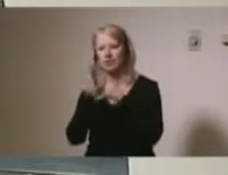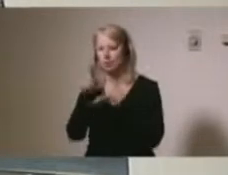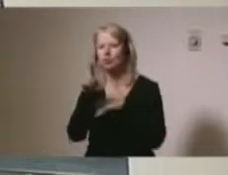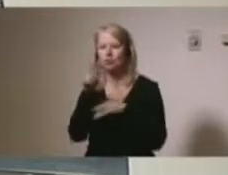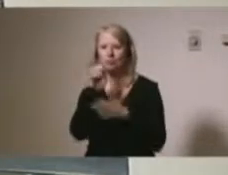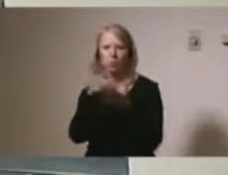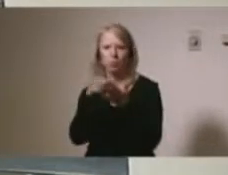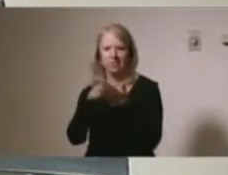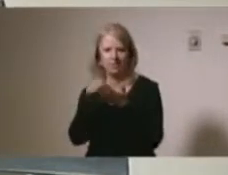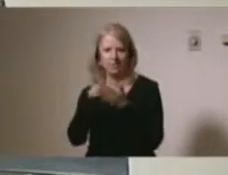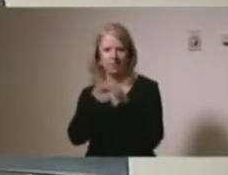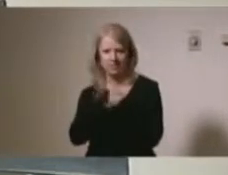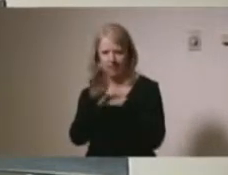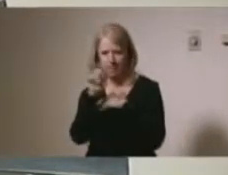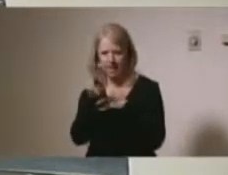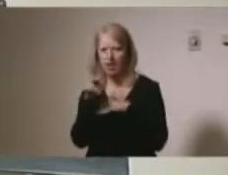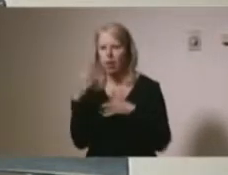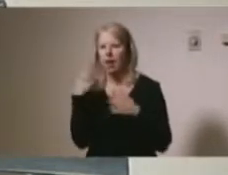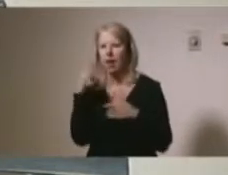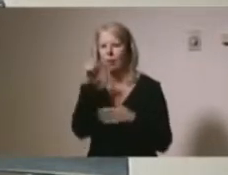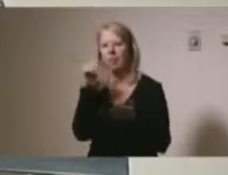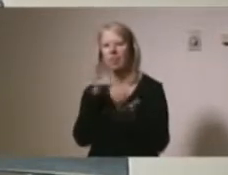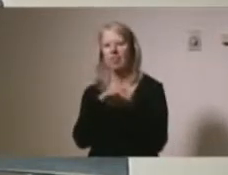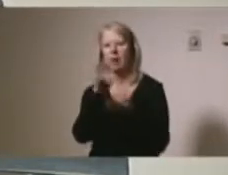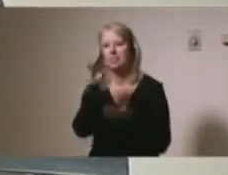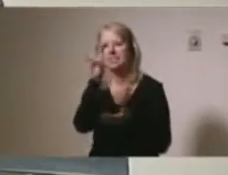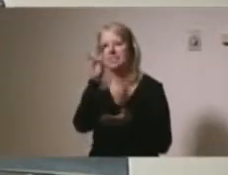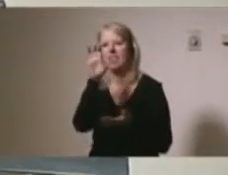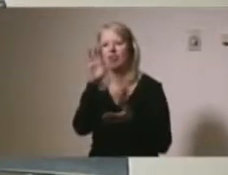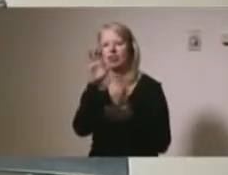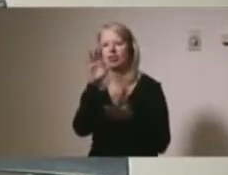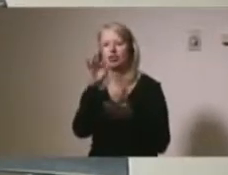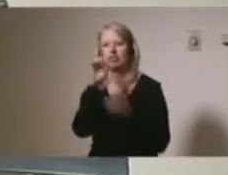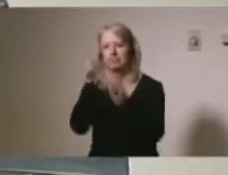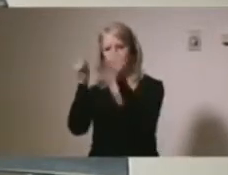bank. We have 17,000 points of contact,